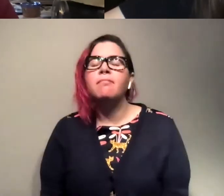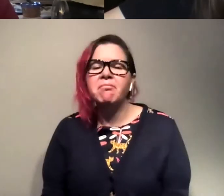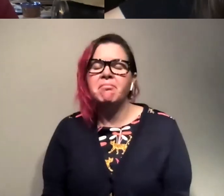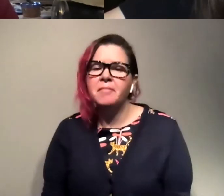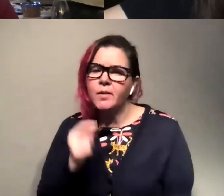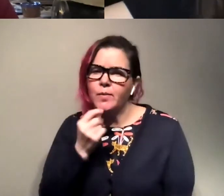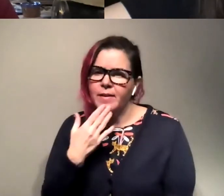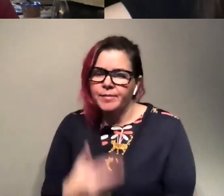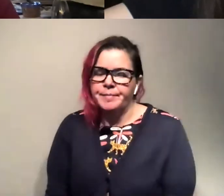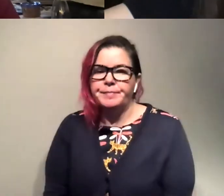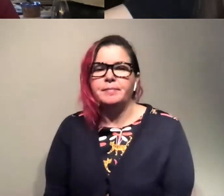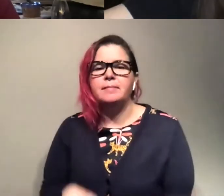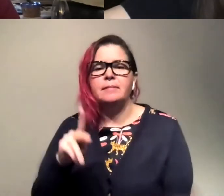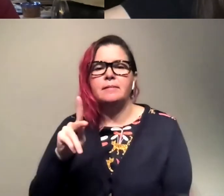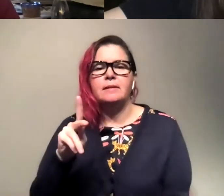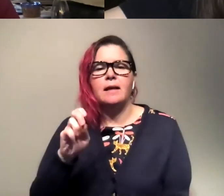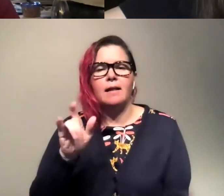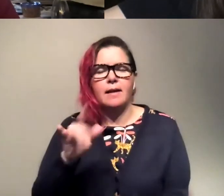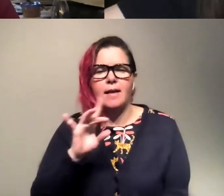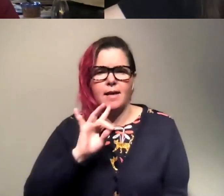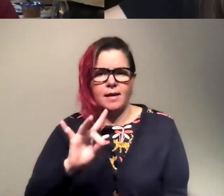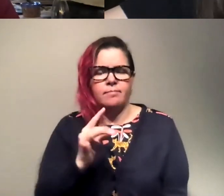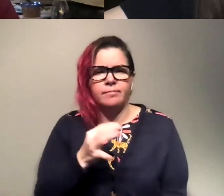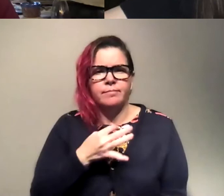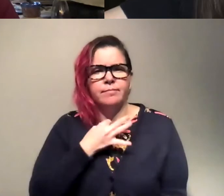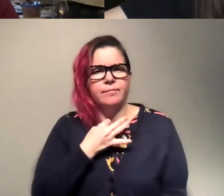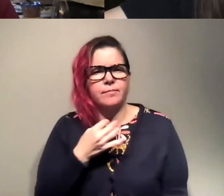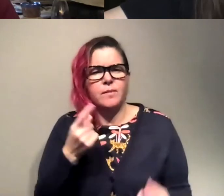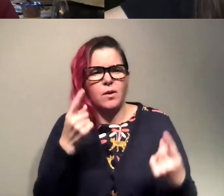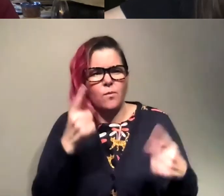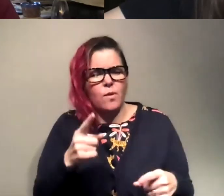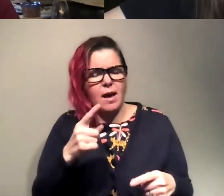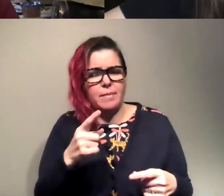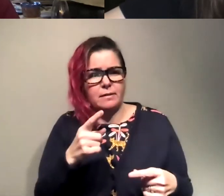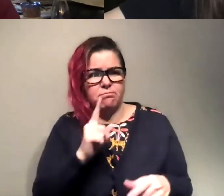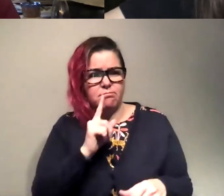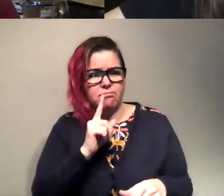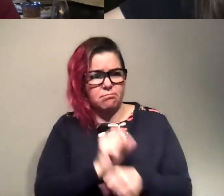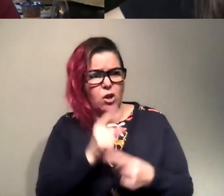cool. Kelly, age 8, wants to know, what happens if you're allergic to penicillin?